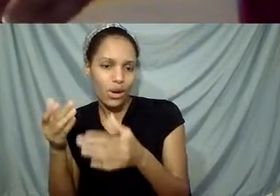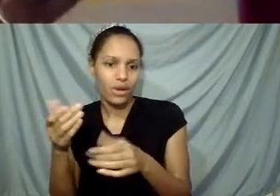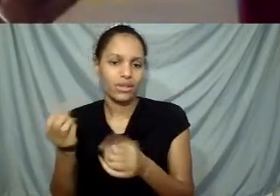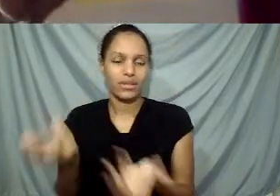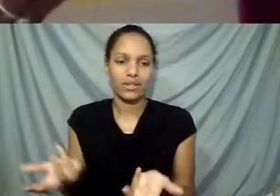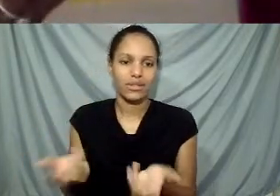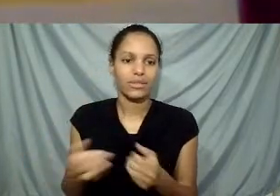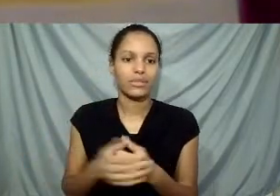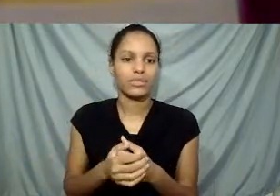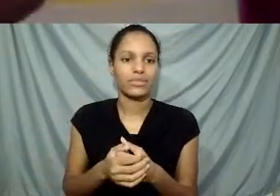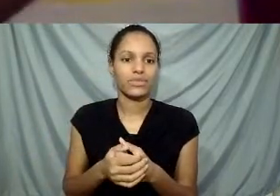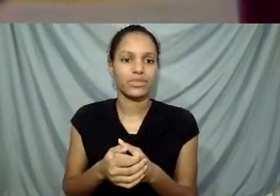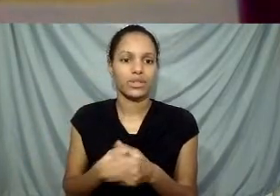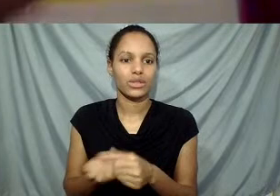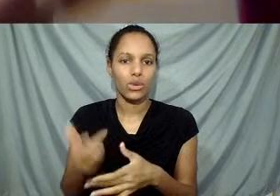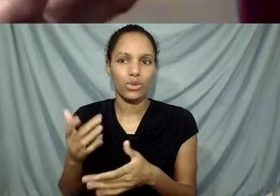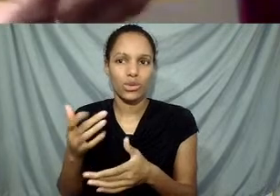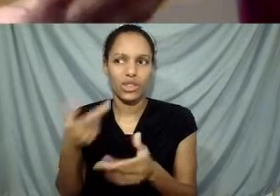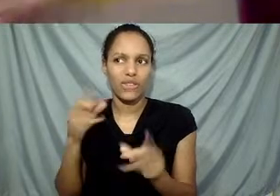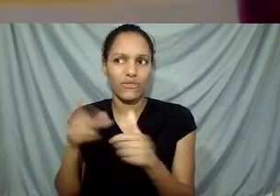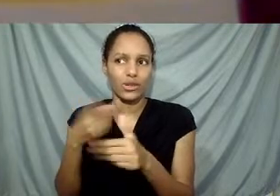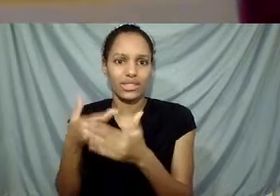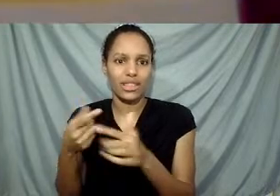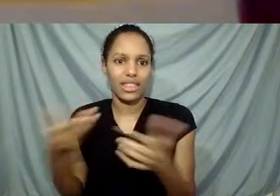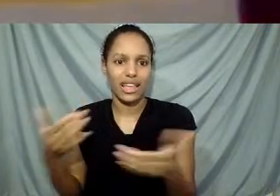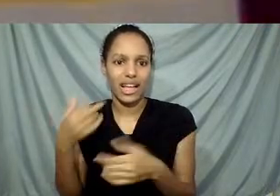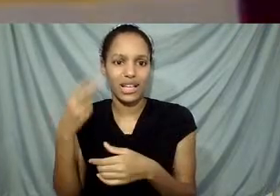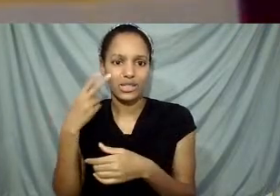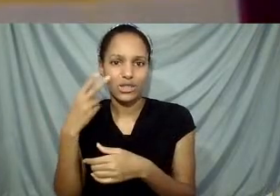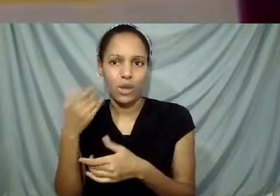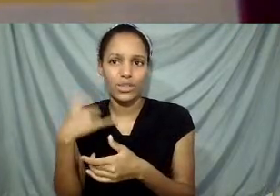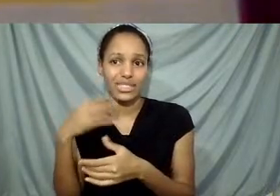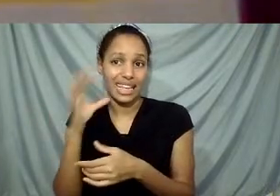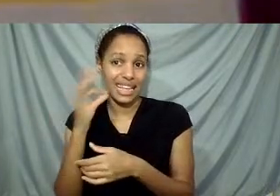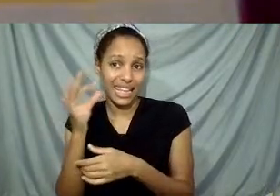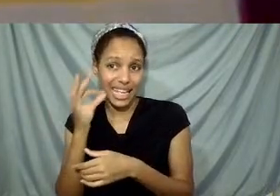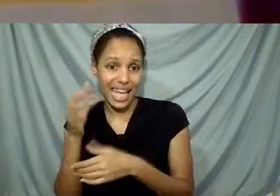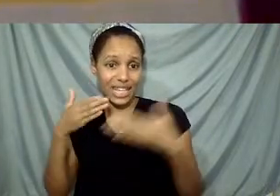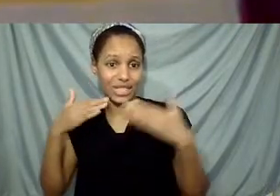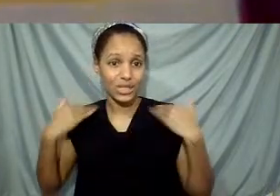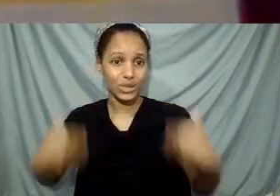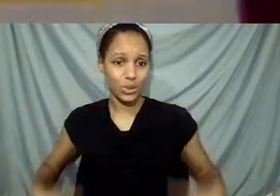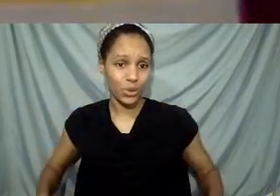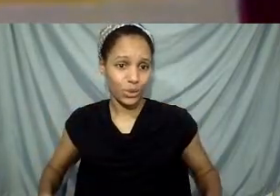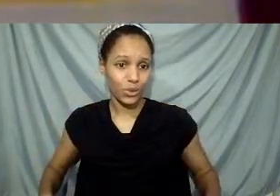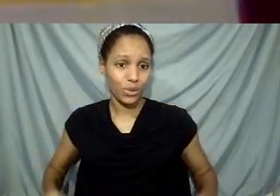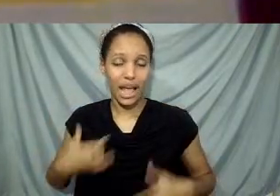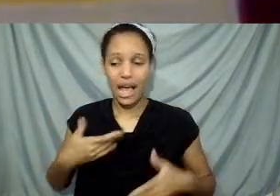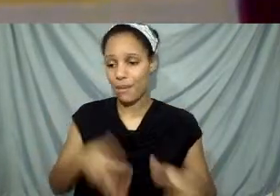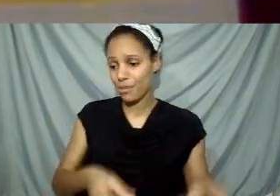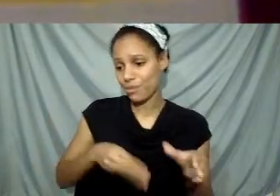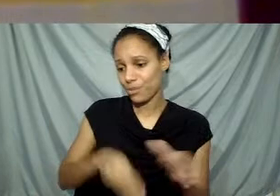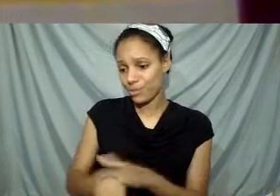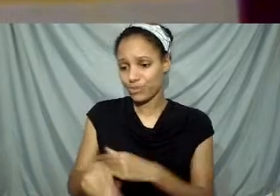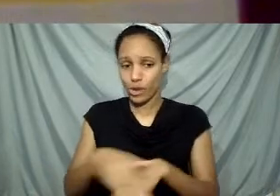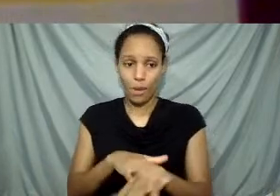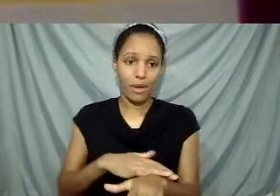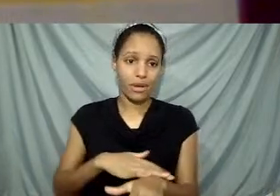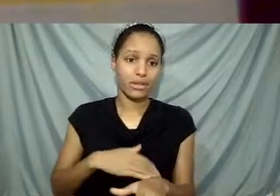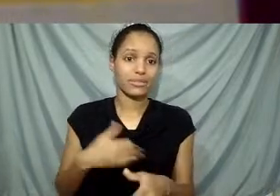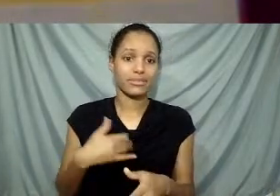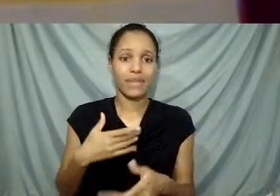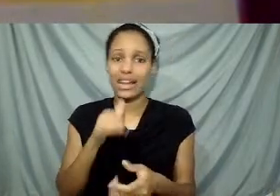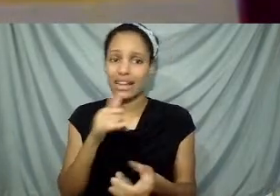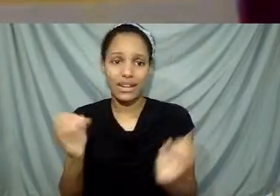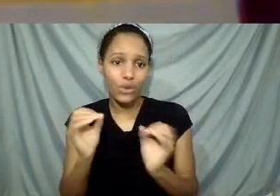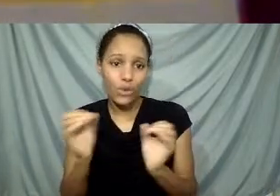saw was the cat suit in the lingerie store. So I got me a cat suit, honey. I put on my socks. I didn't have ballet